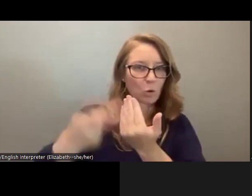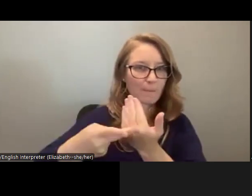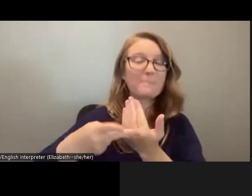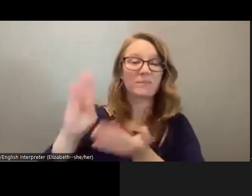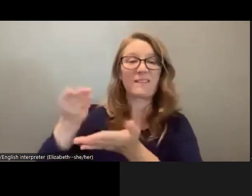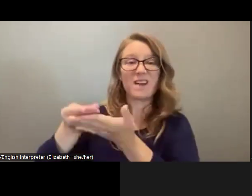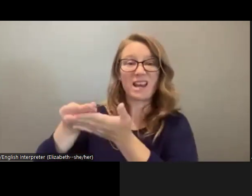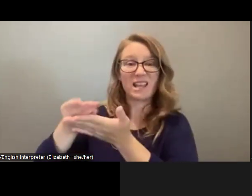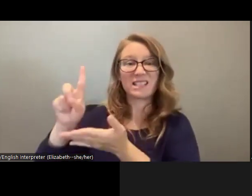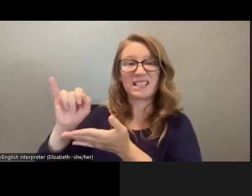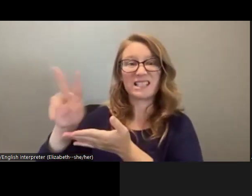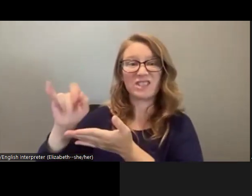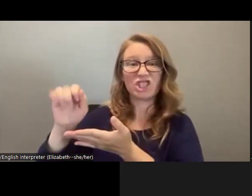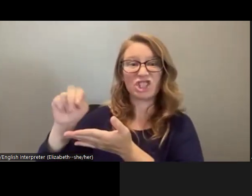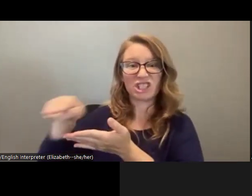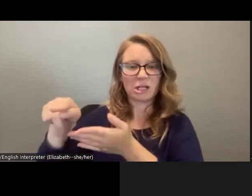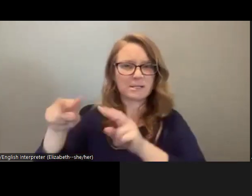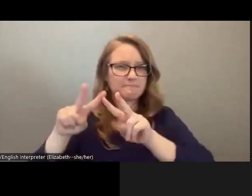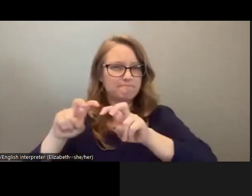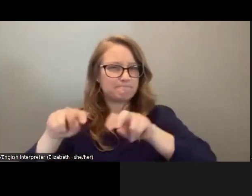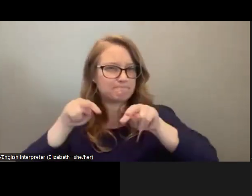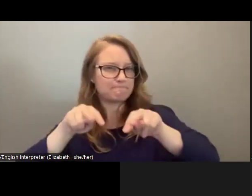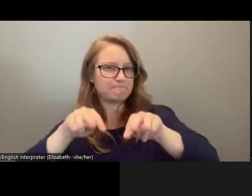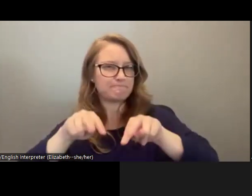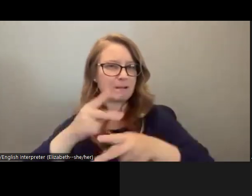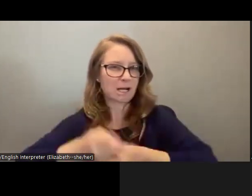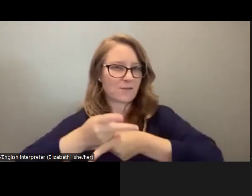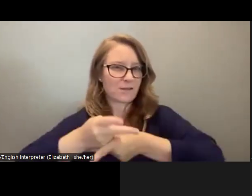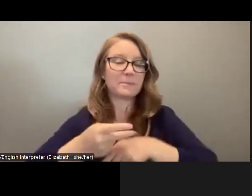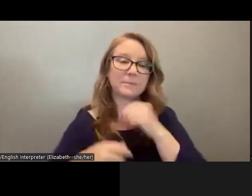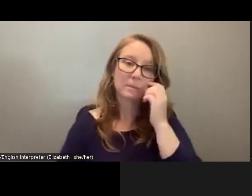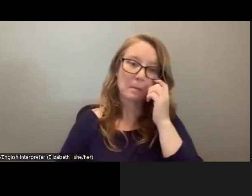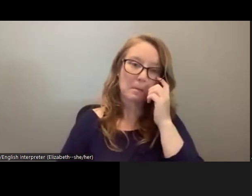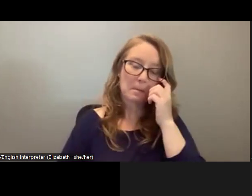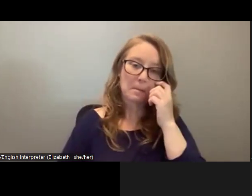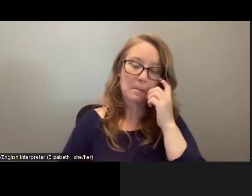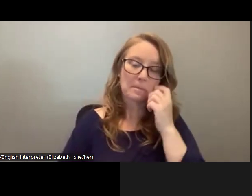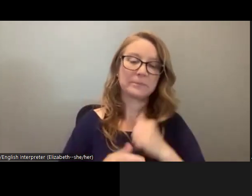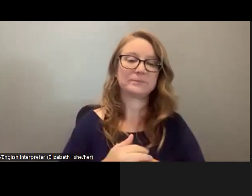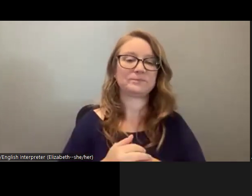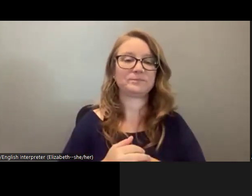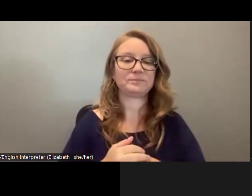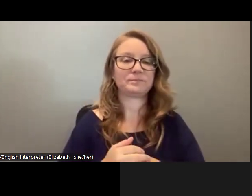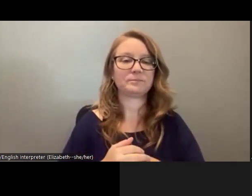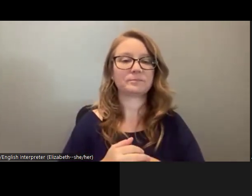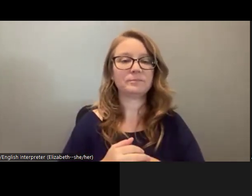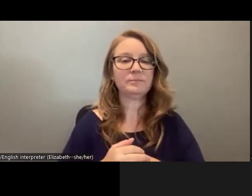finance division is keeping a close eye on. And what I would note is that